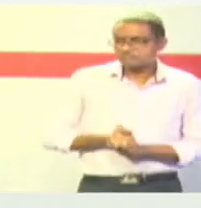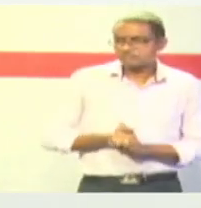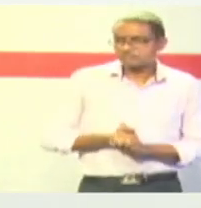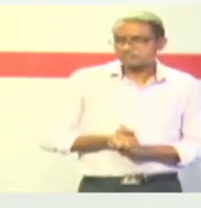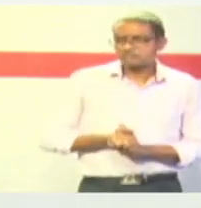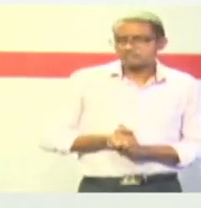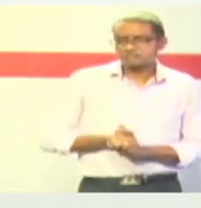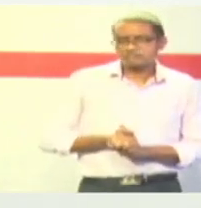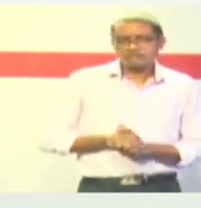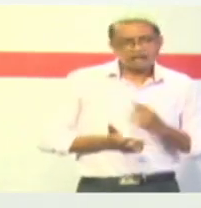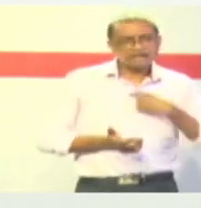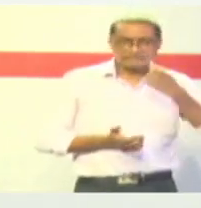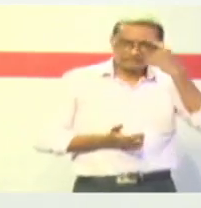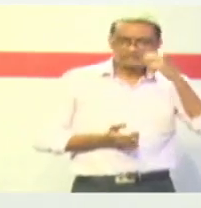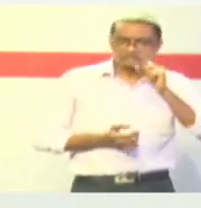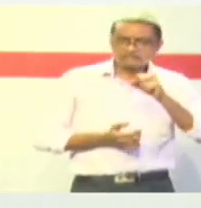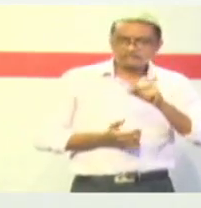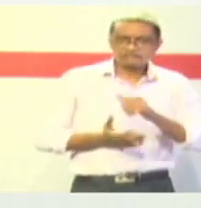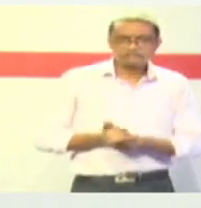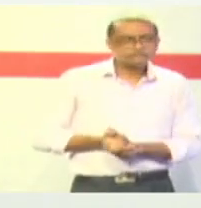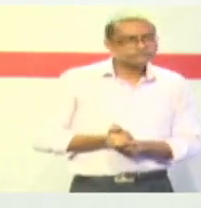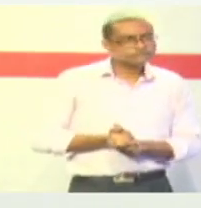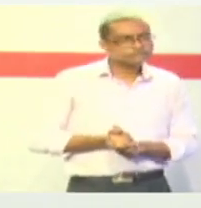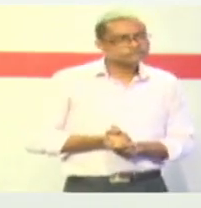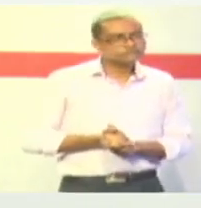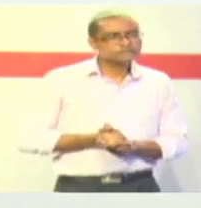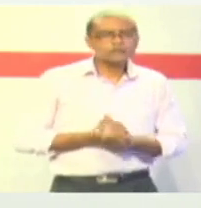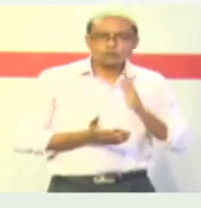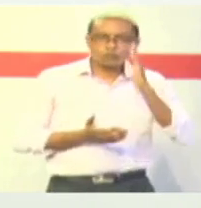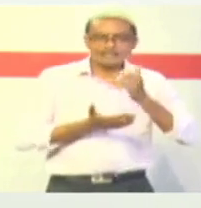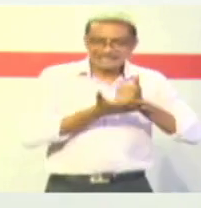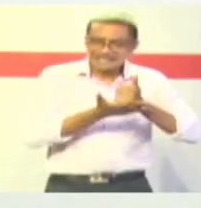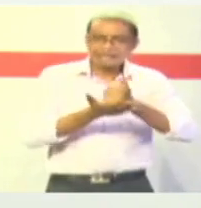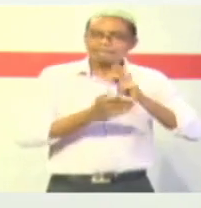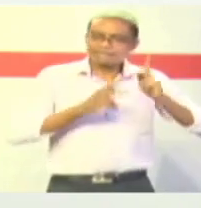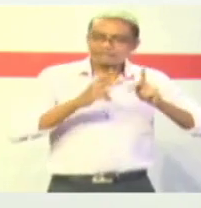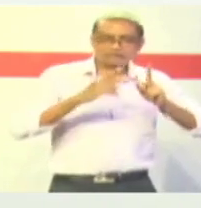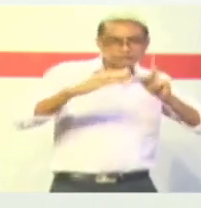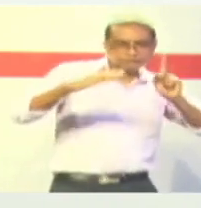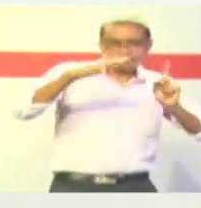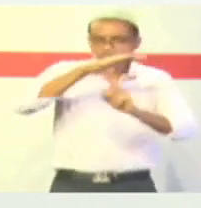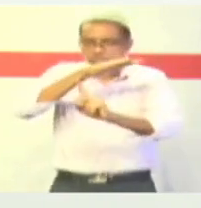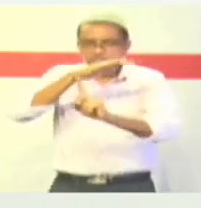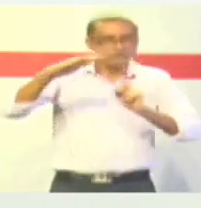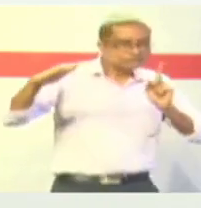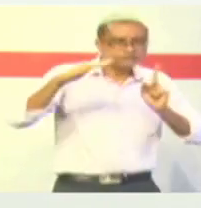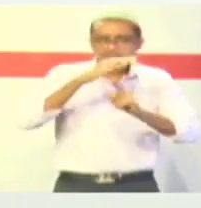for those fraternities, and it helps the membership move more easily in and out of this space.